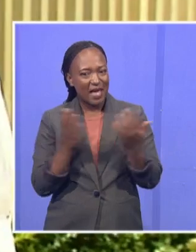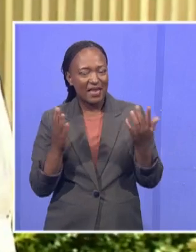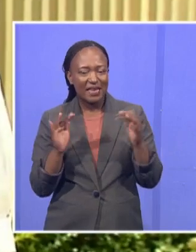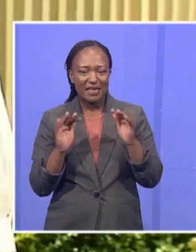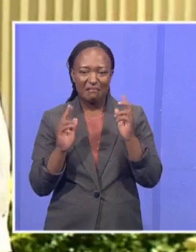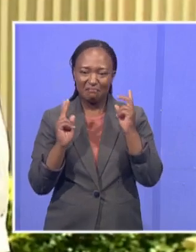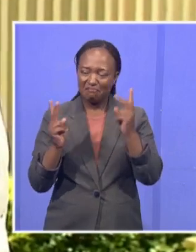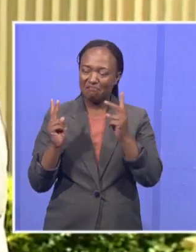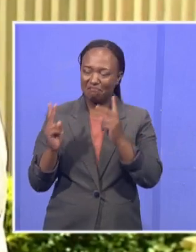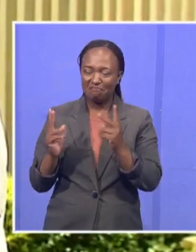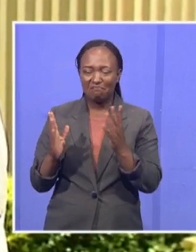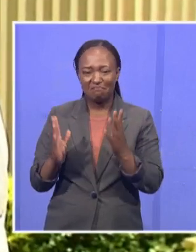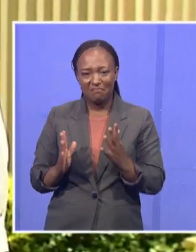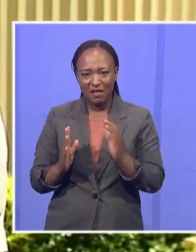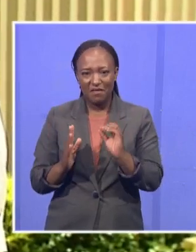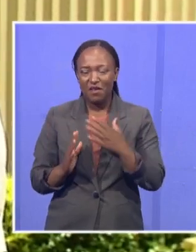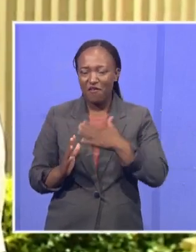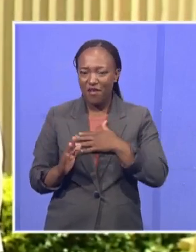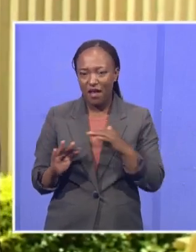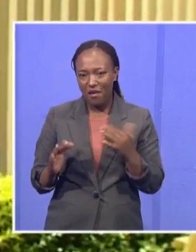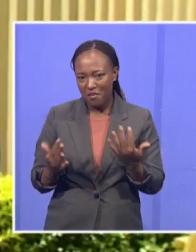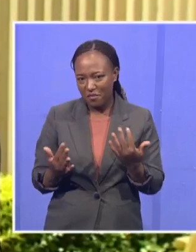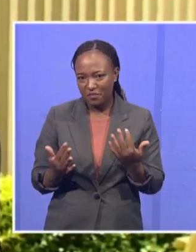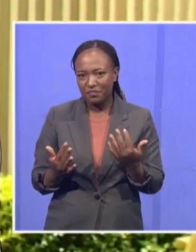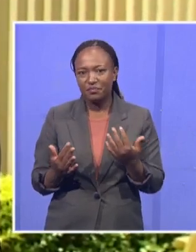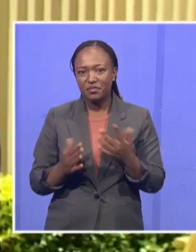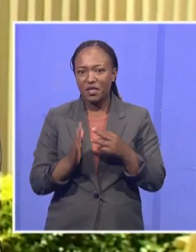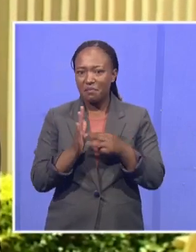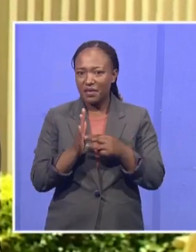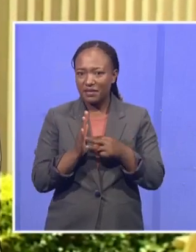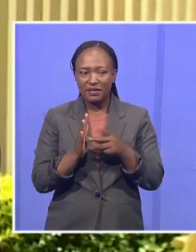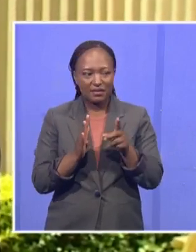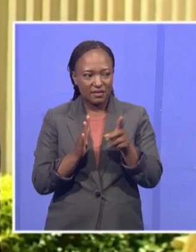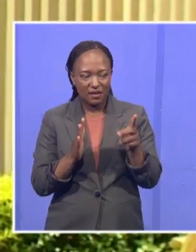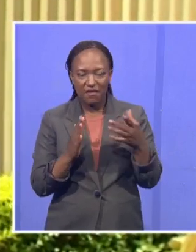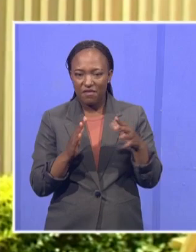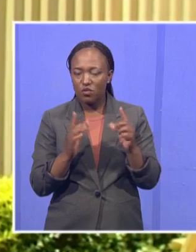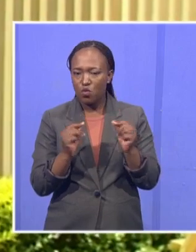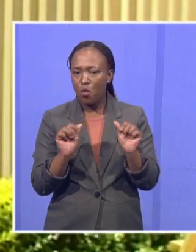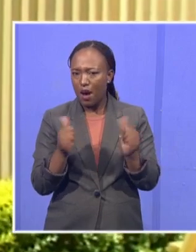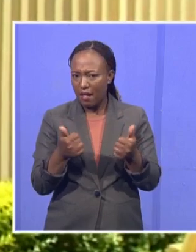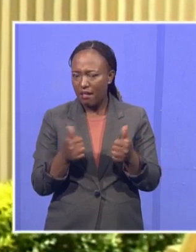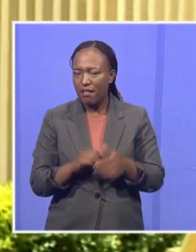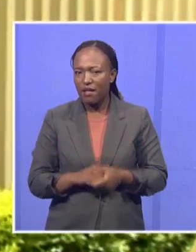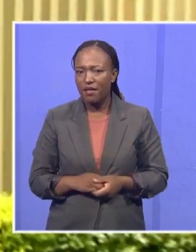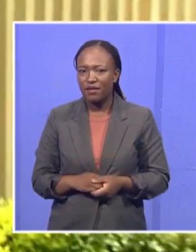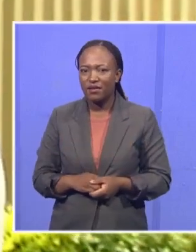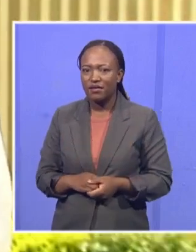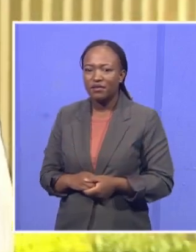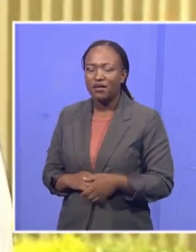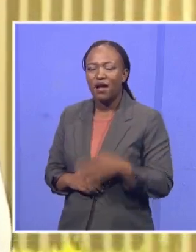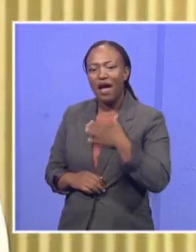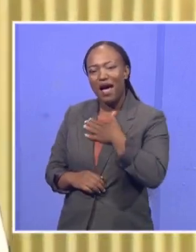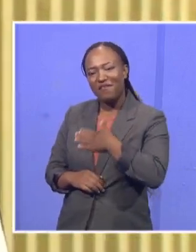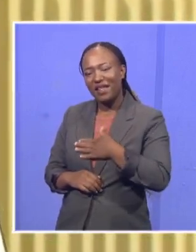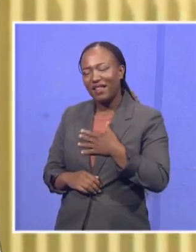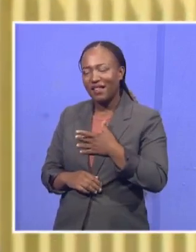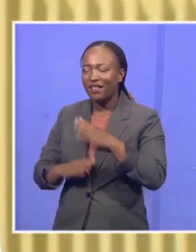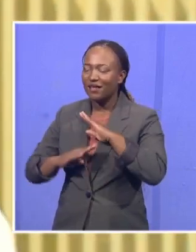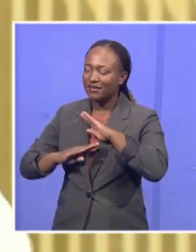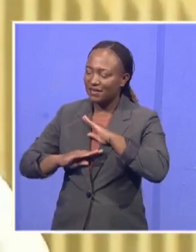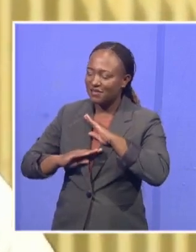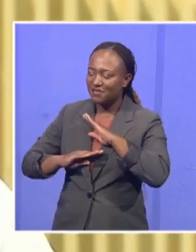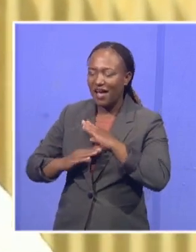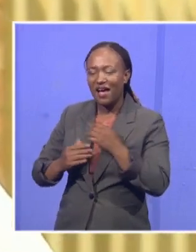Tell me, how are you feeling this hour? Your matriculants also did fairly well? Well, I feel satisfied. We did